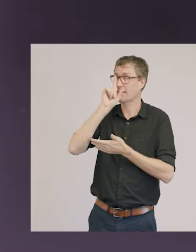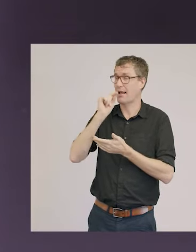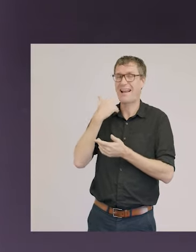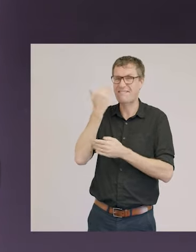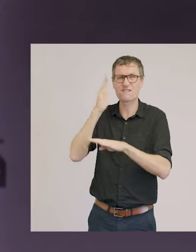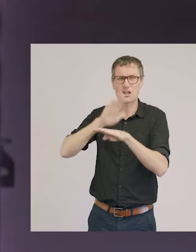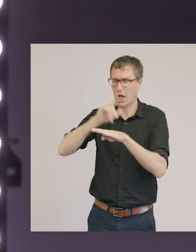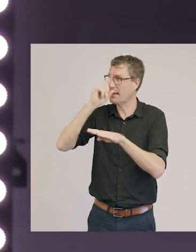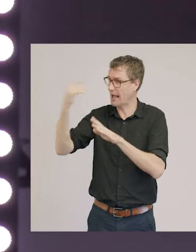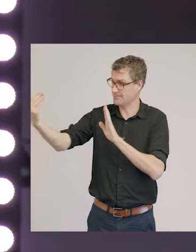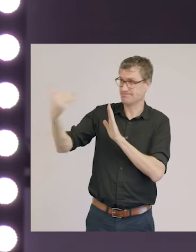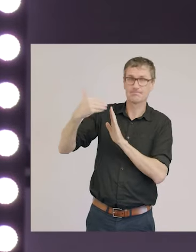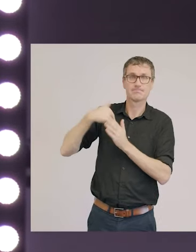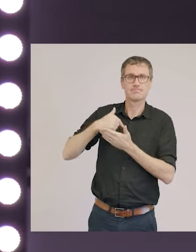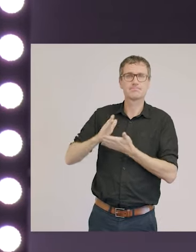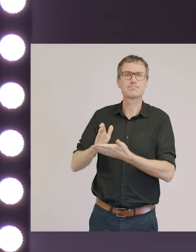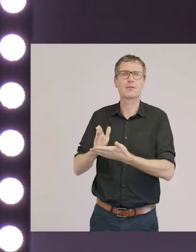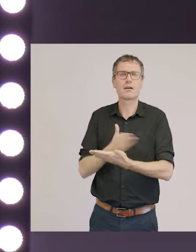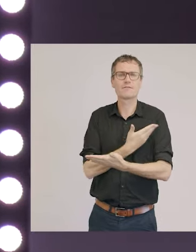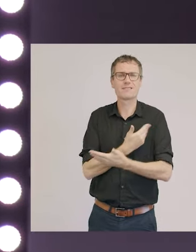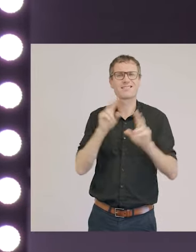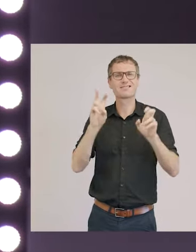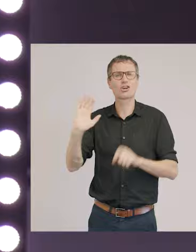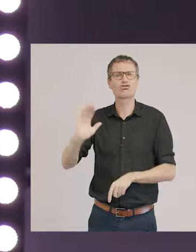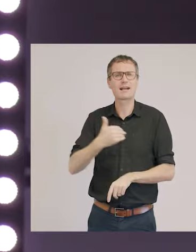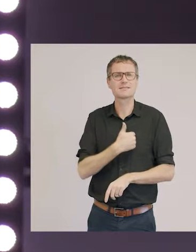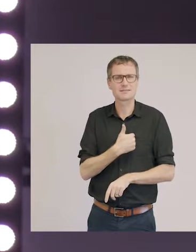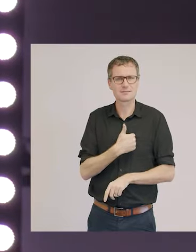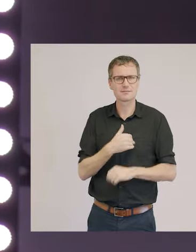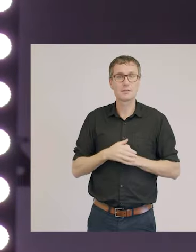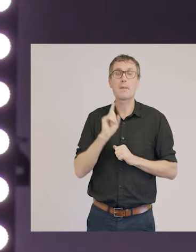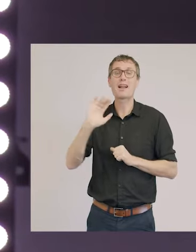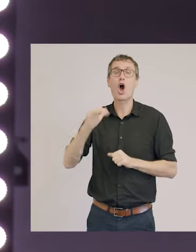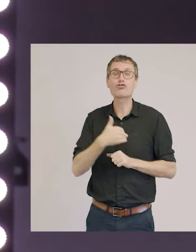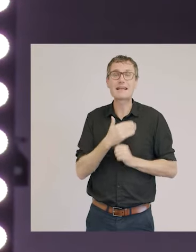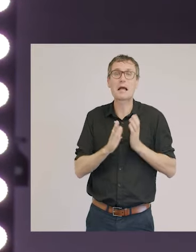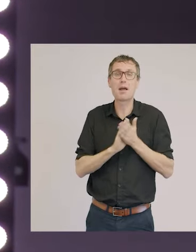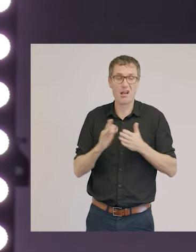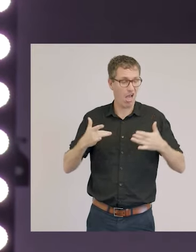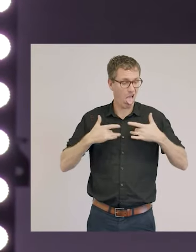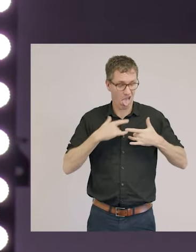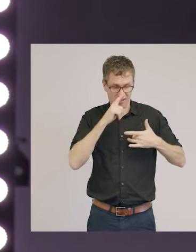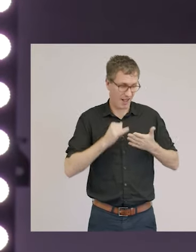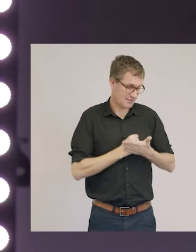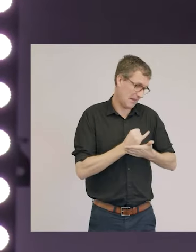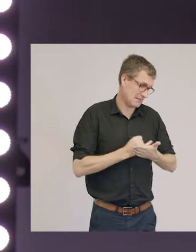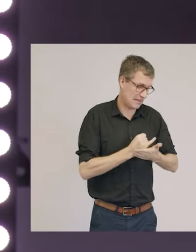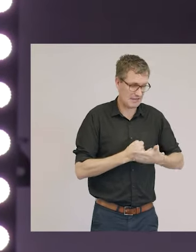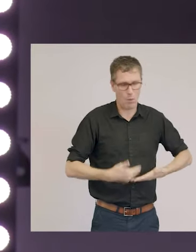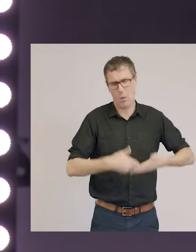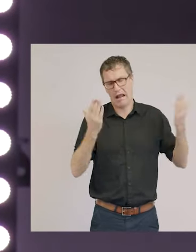And God's grace will always reach to you. That's how awesome grace is. But grace is not a license to